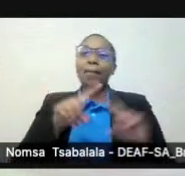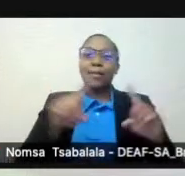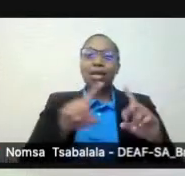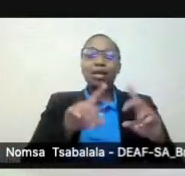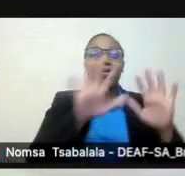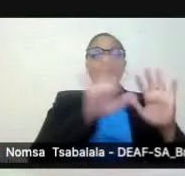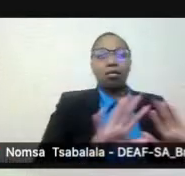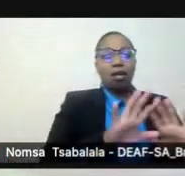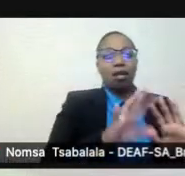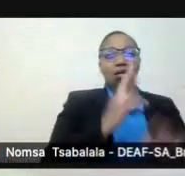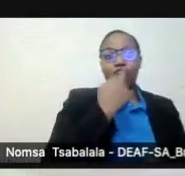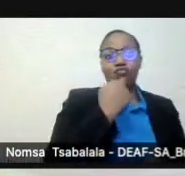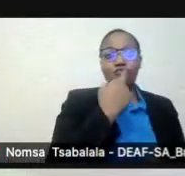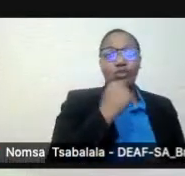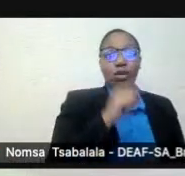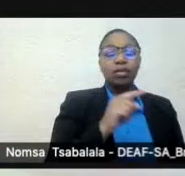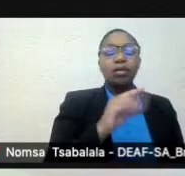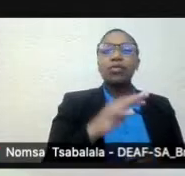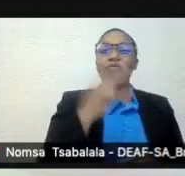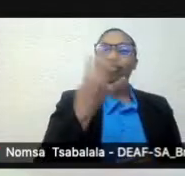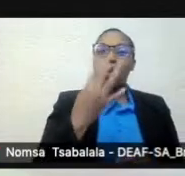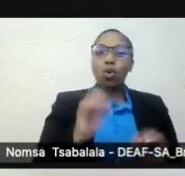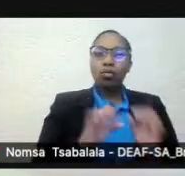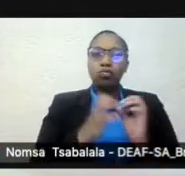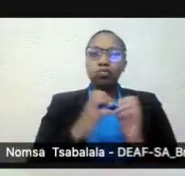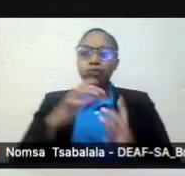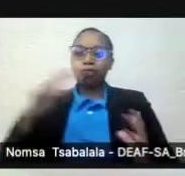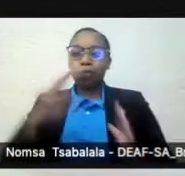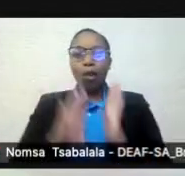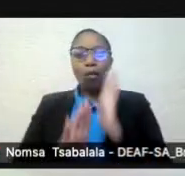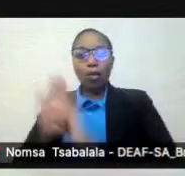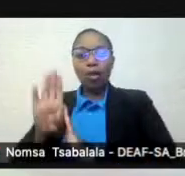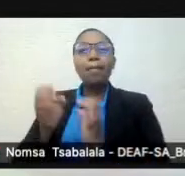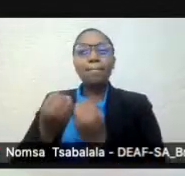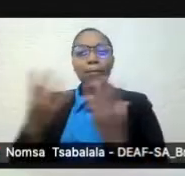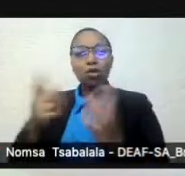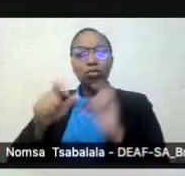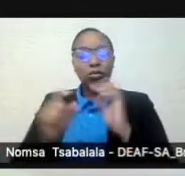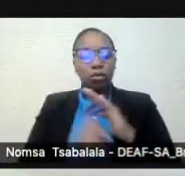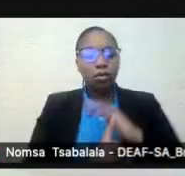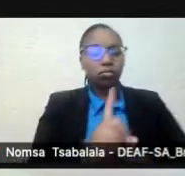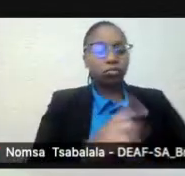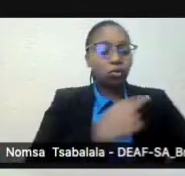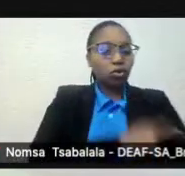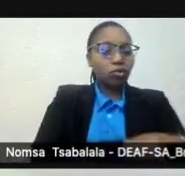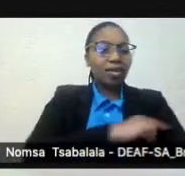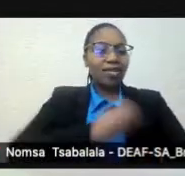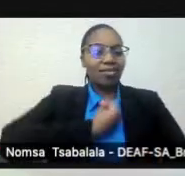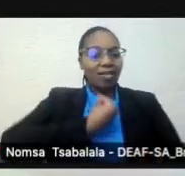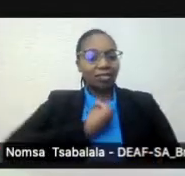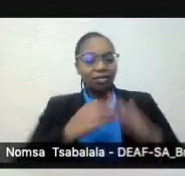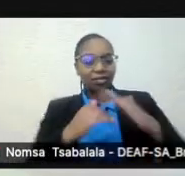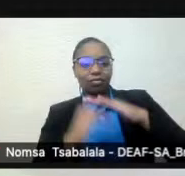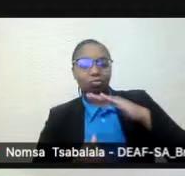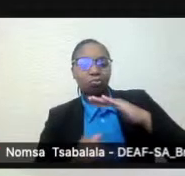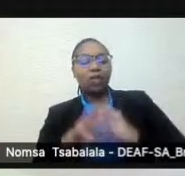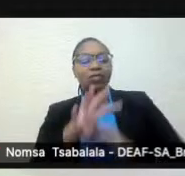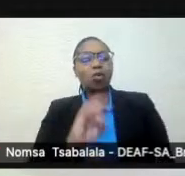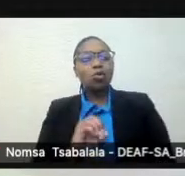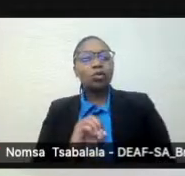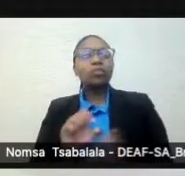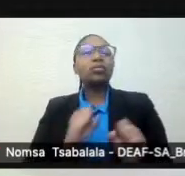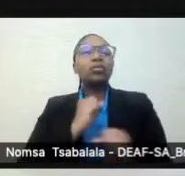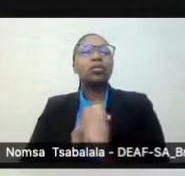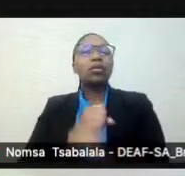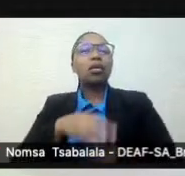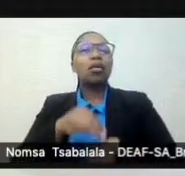fourth wave, you can see most admissions are in younger people, less than 40 years, and particularly stark differences in the